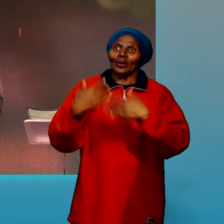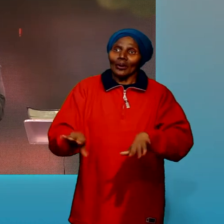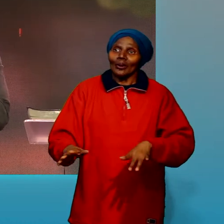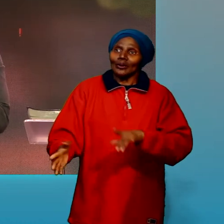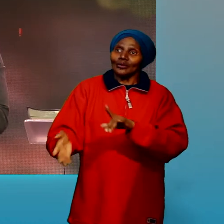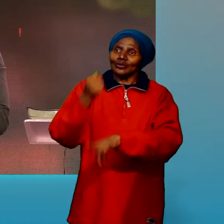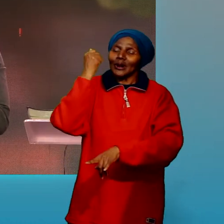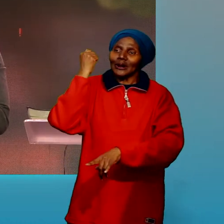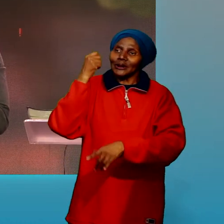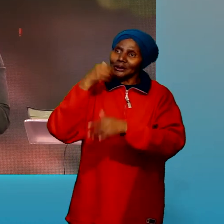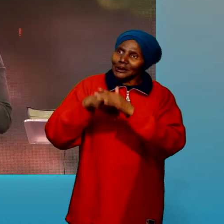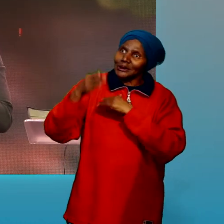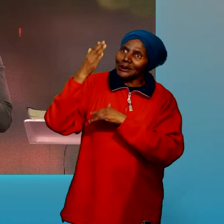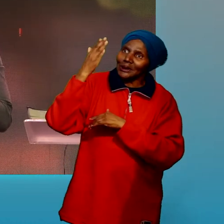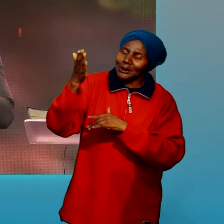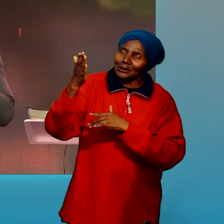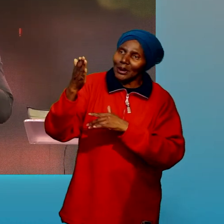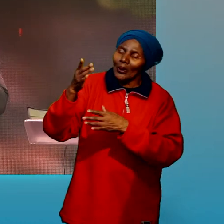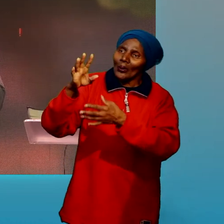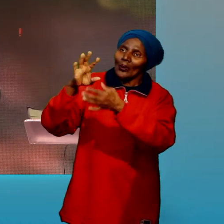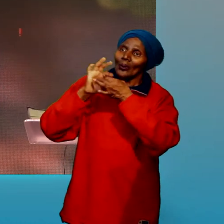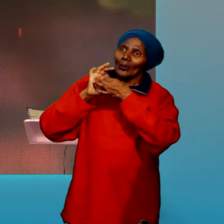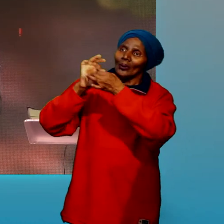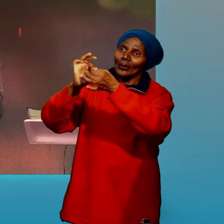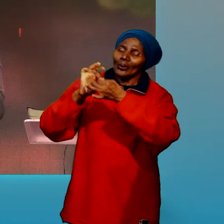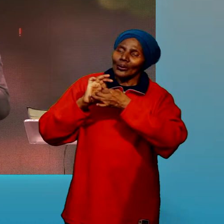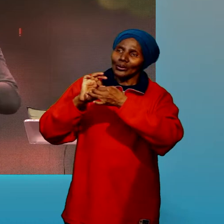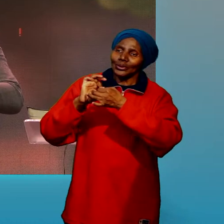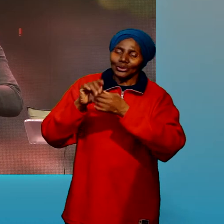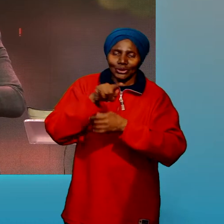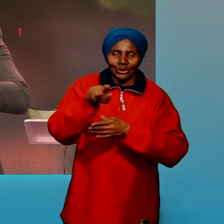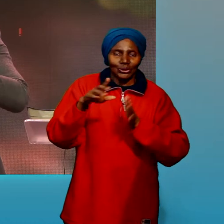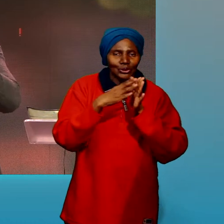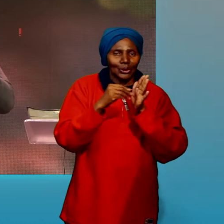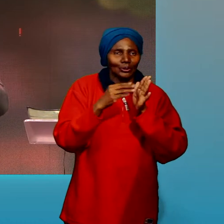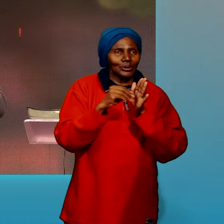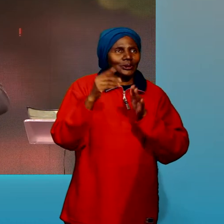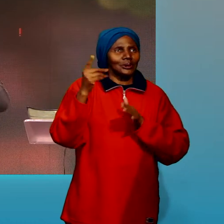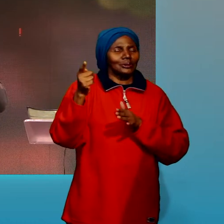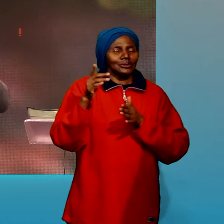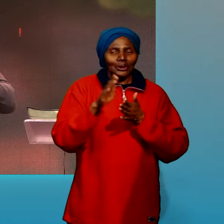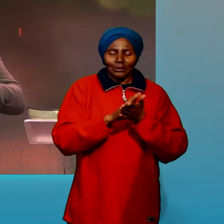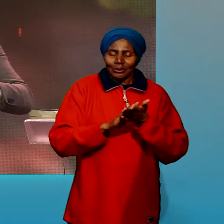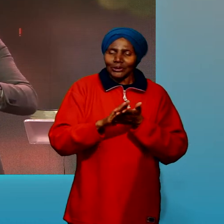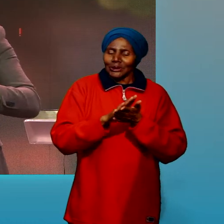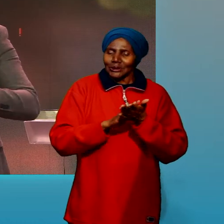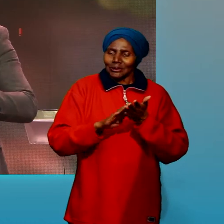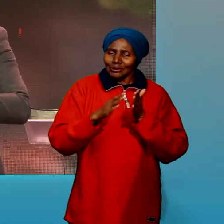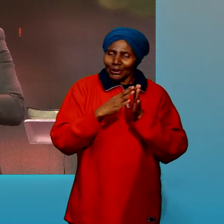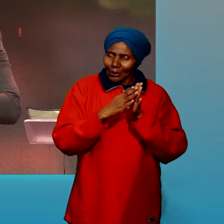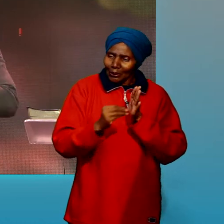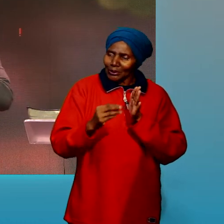in him. To be an imitator, it means to duplicate, to replicate. If you think